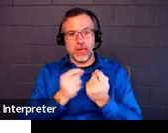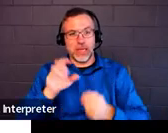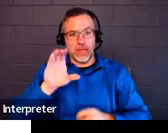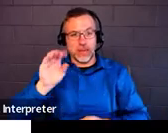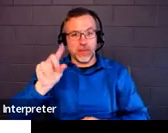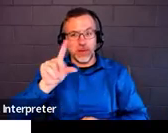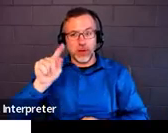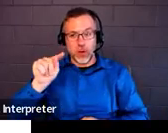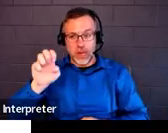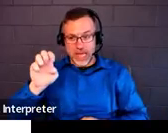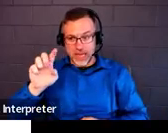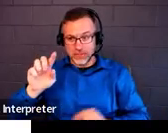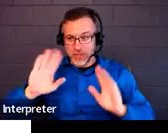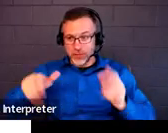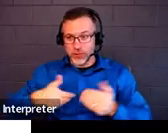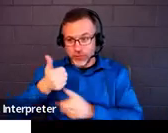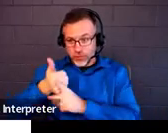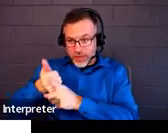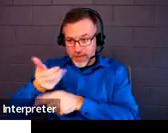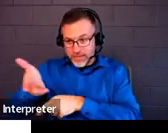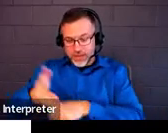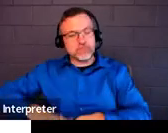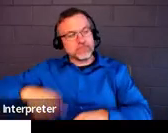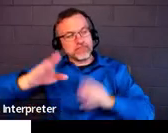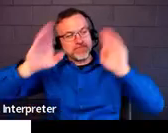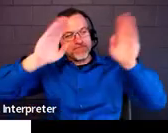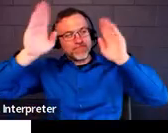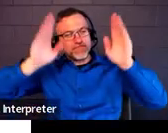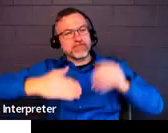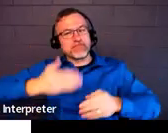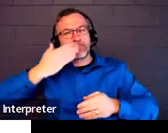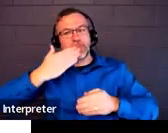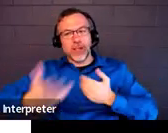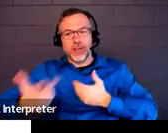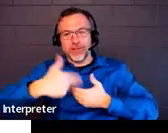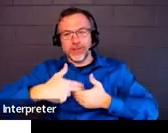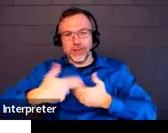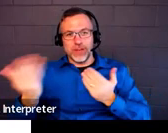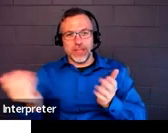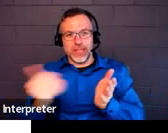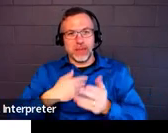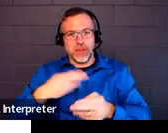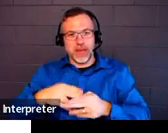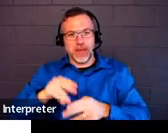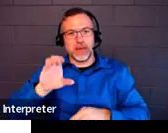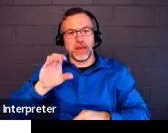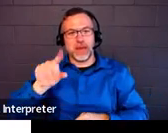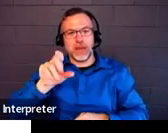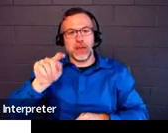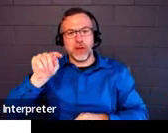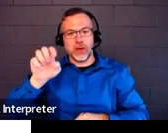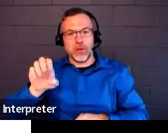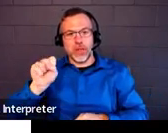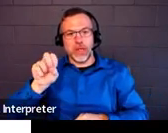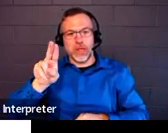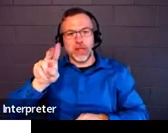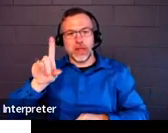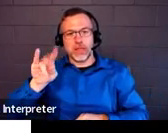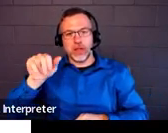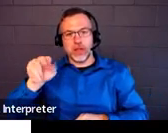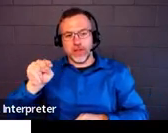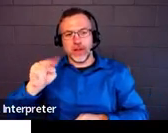and say hello, please? Absolutely. Hi, everybody. Thanks for jumping on again with us. My name is Colette Sullivan. I am the Federal Programs